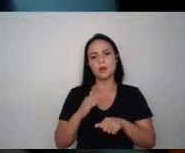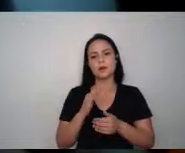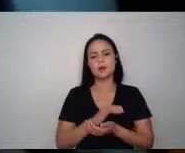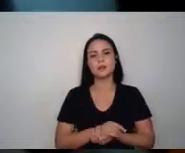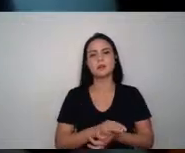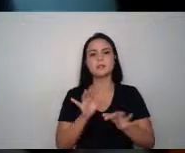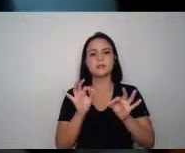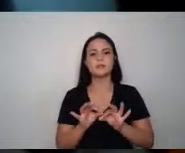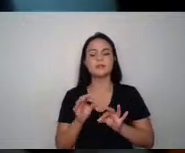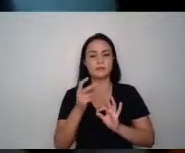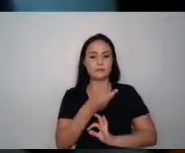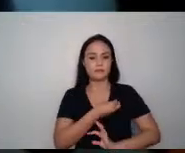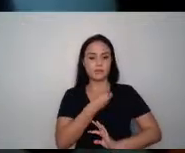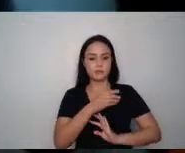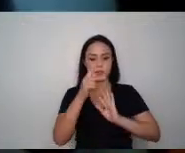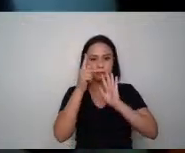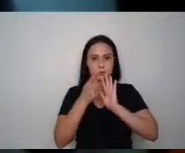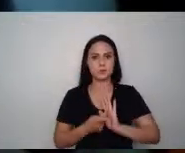closer.